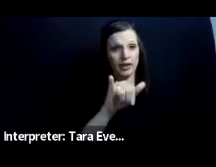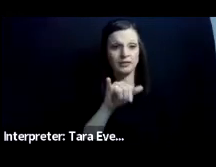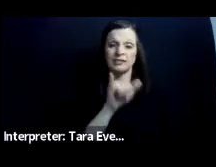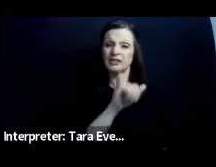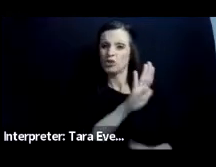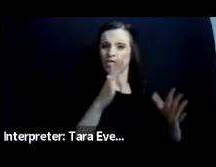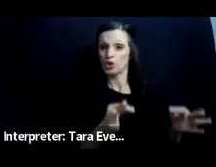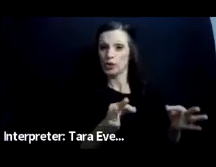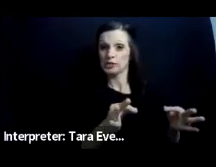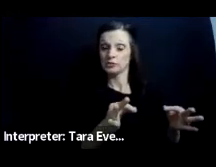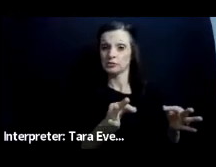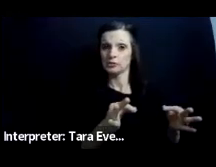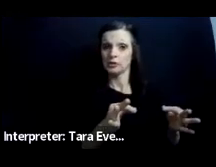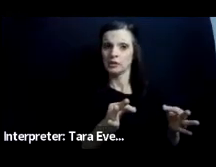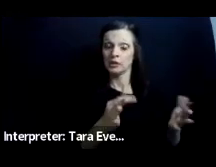you make a